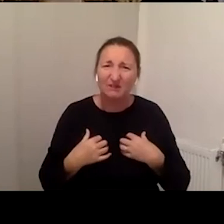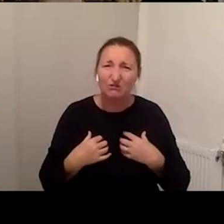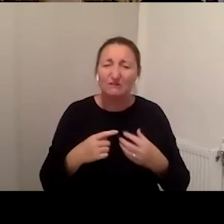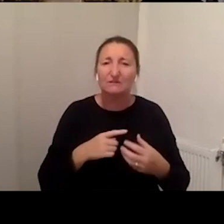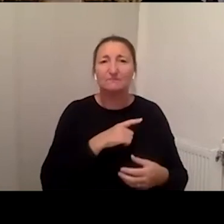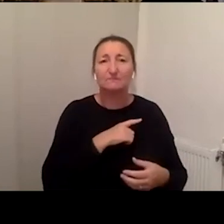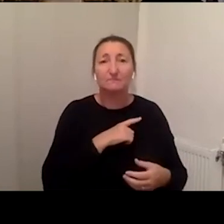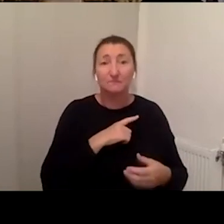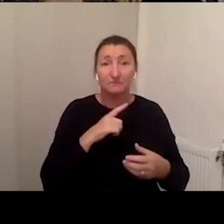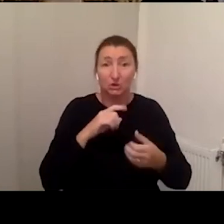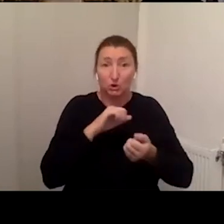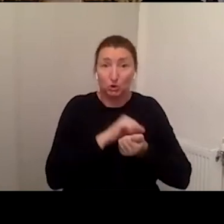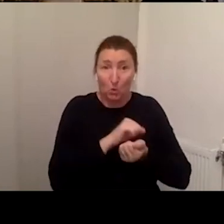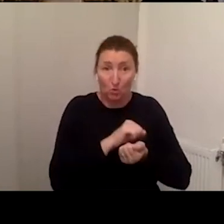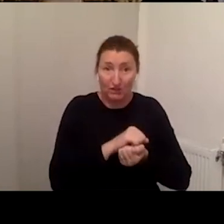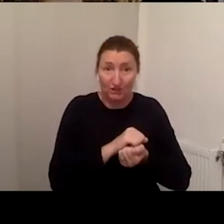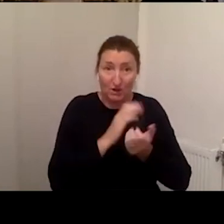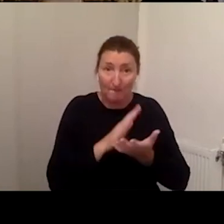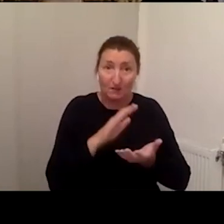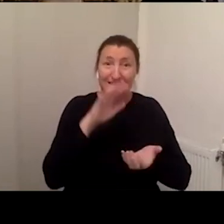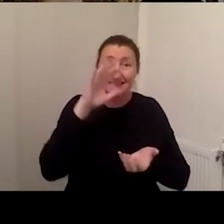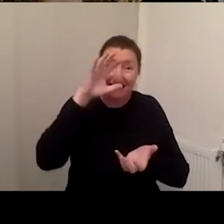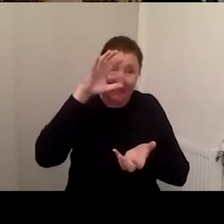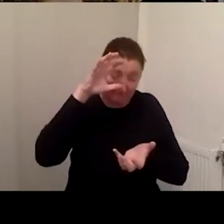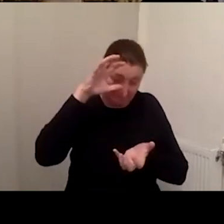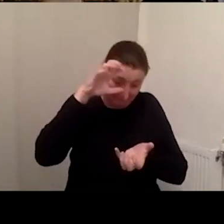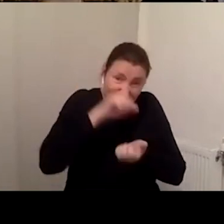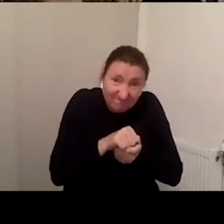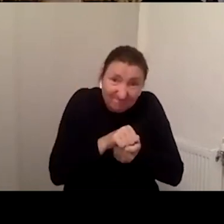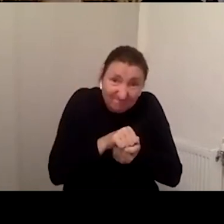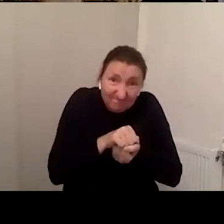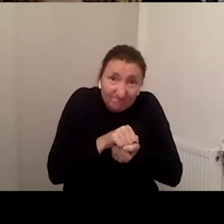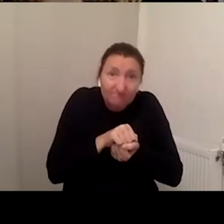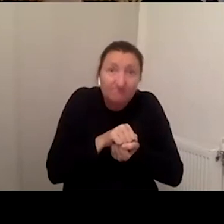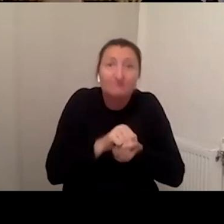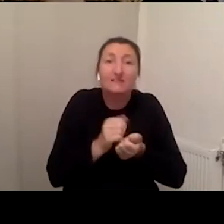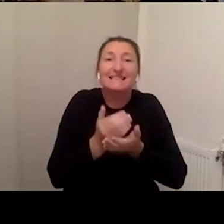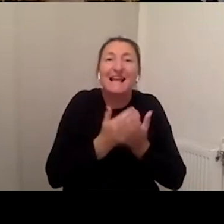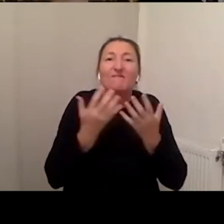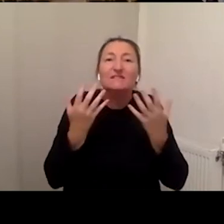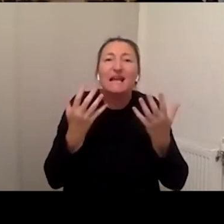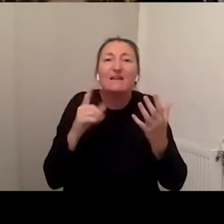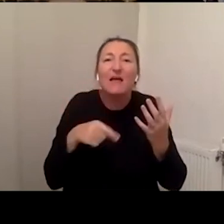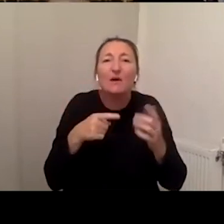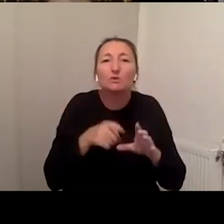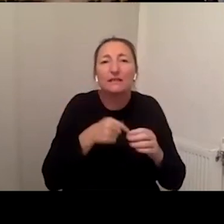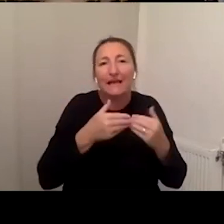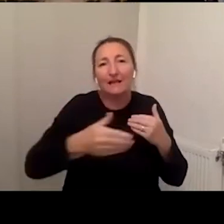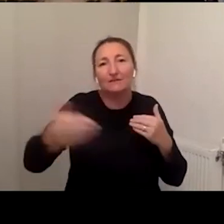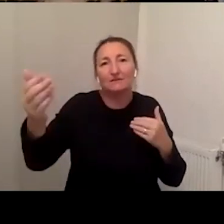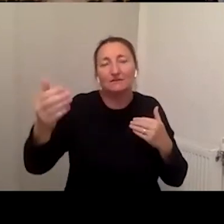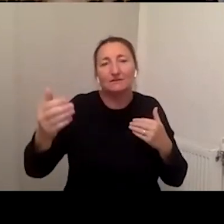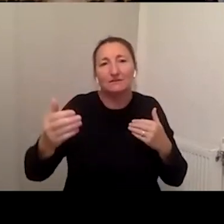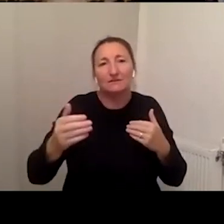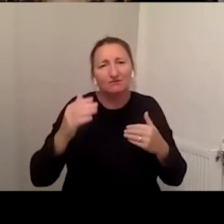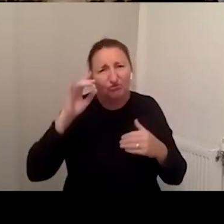a storage that needs to keep something extremely dangerous safe for the next 10,000 years or so. So if you look